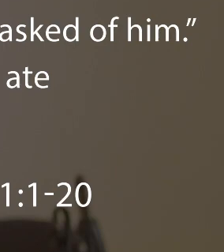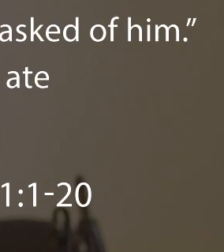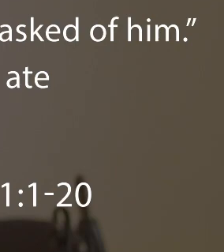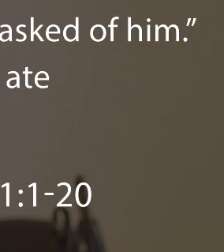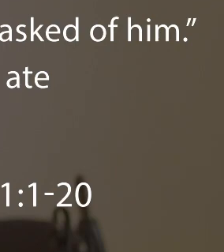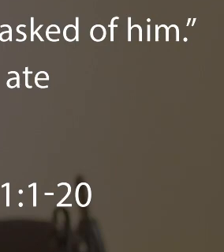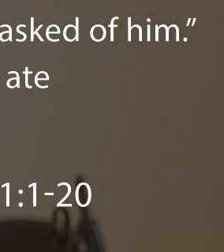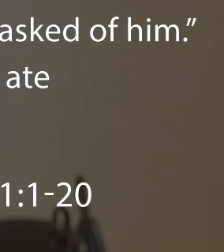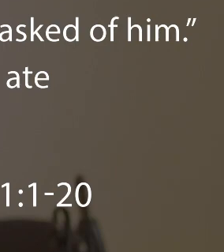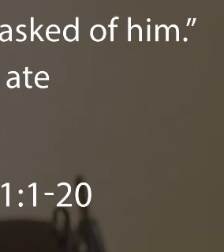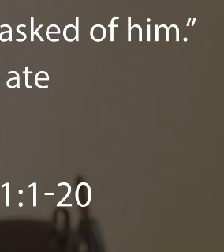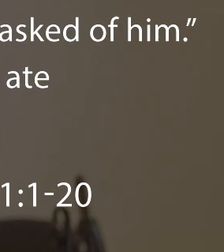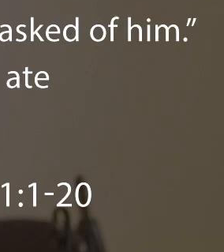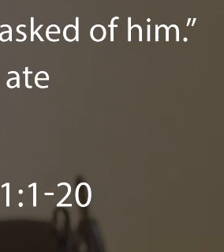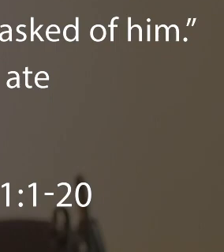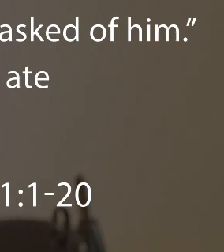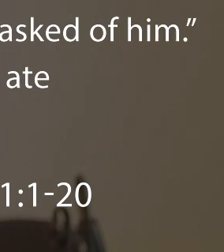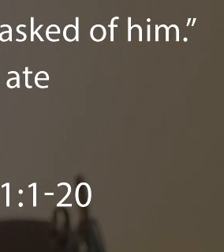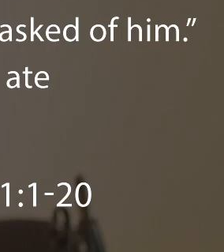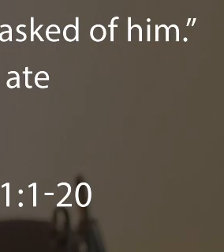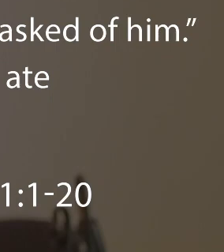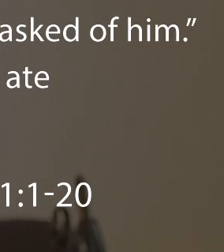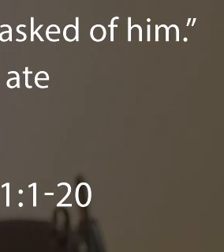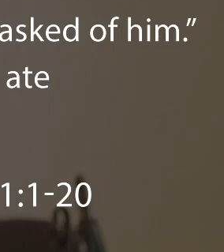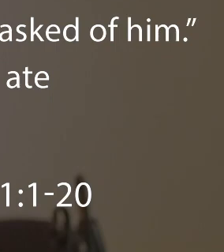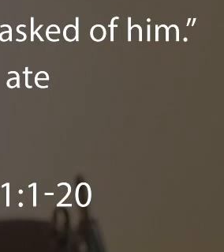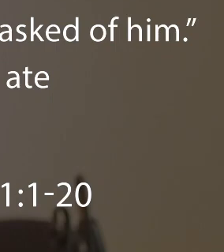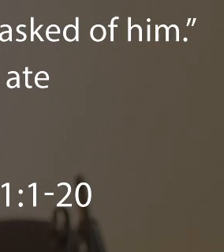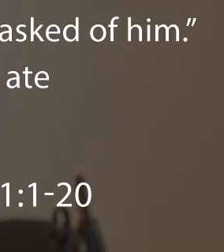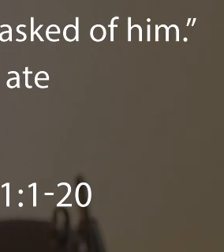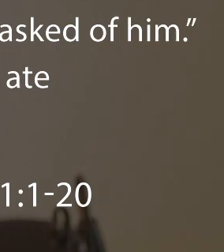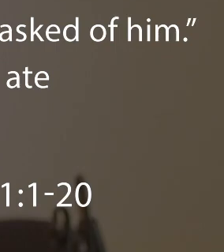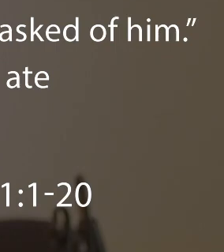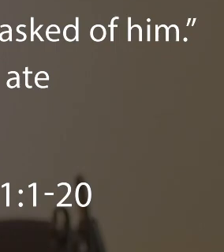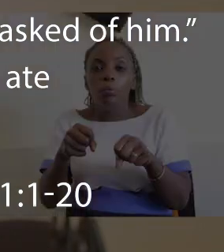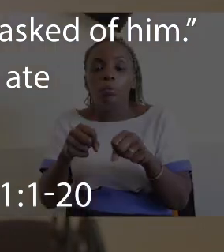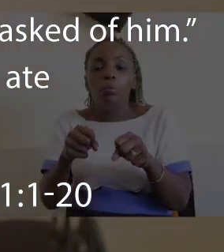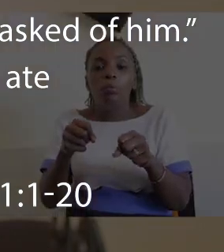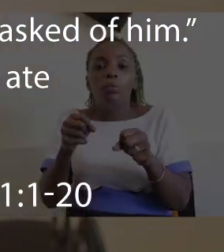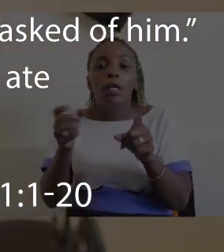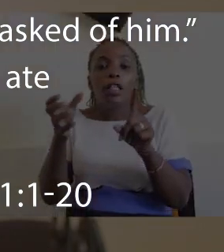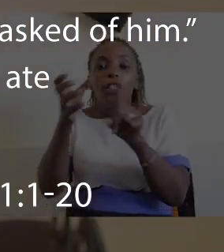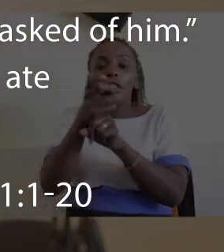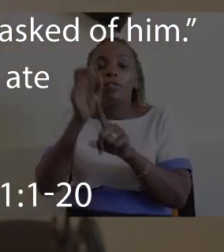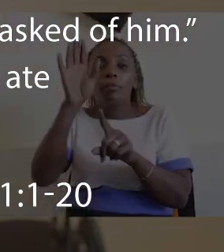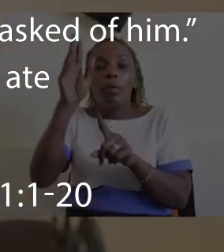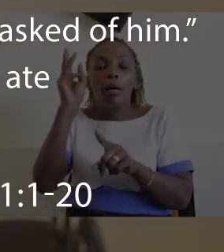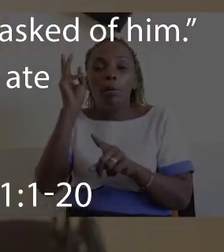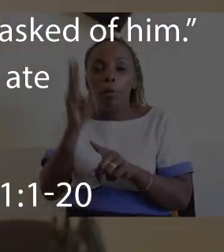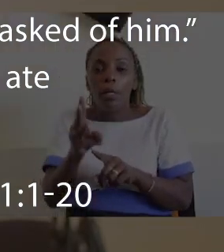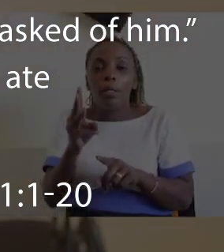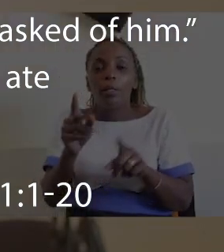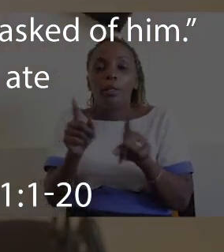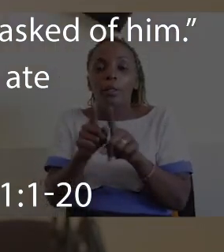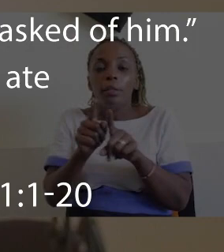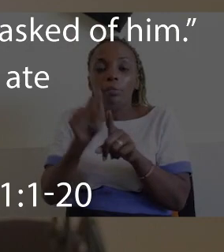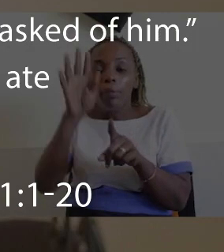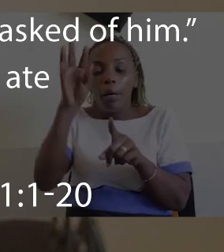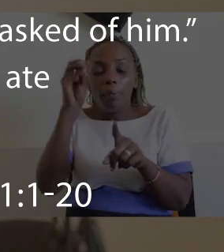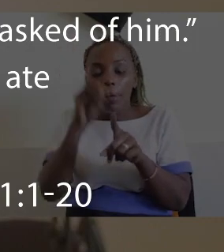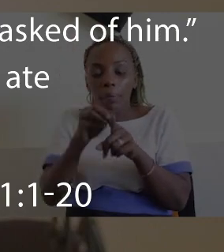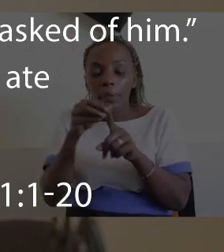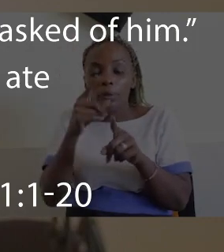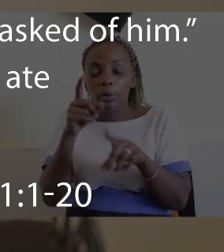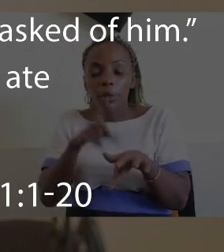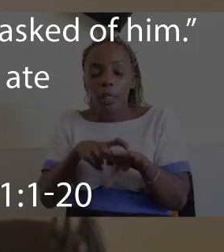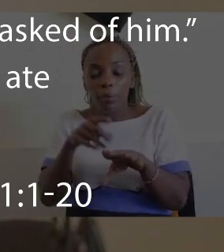so God has given many different calls so that they can accomplish his will and purpose. And